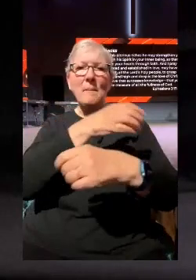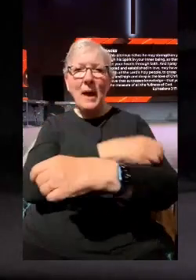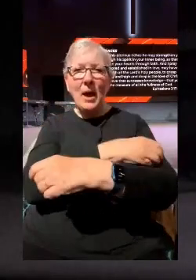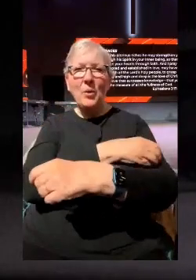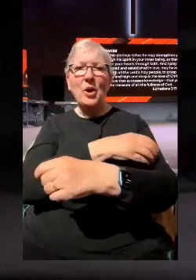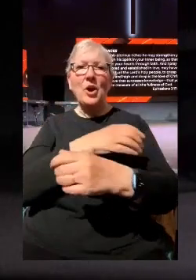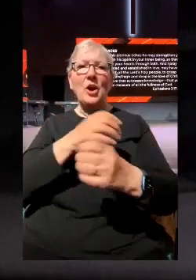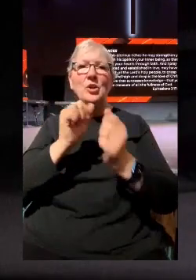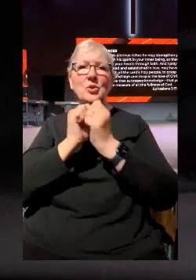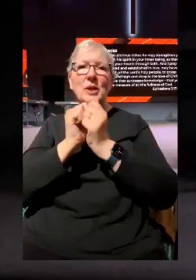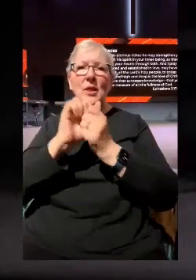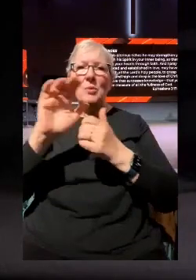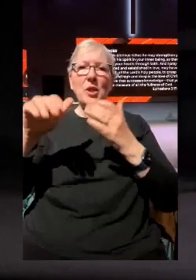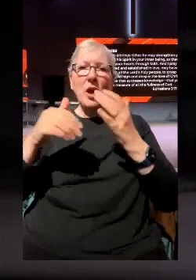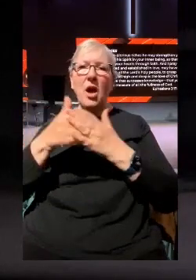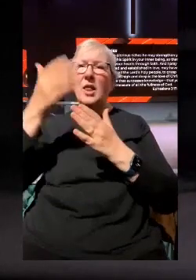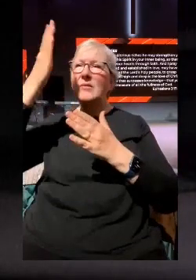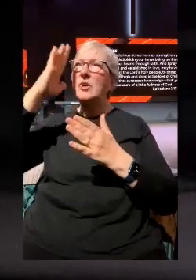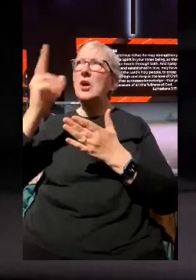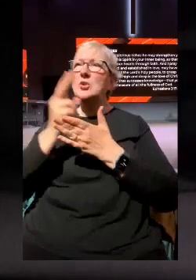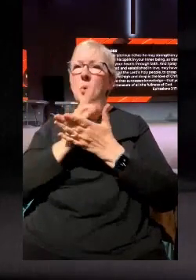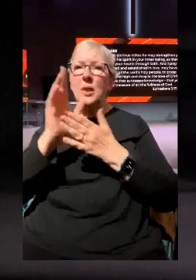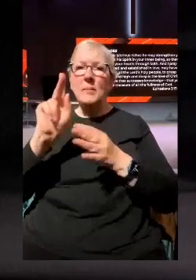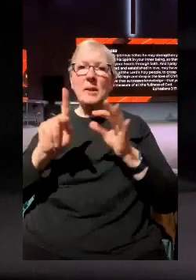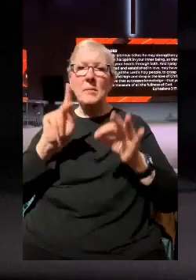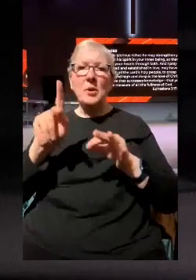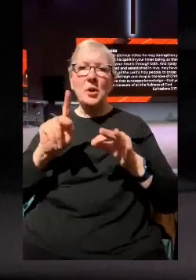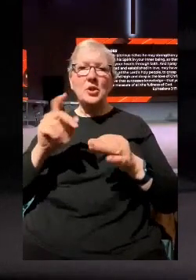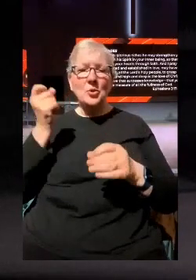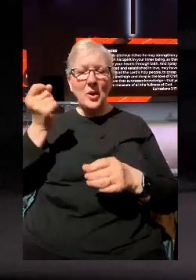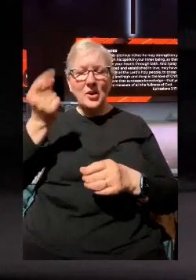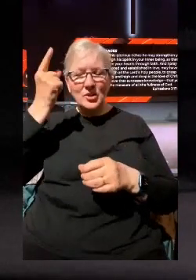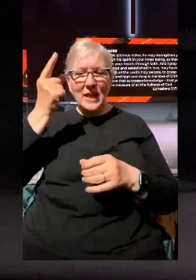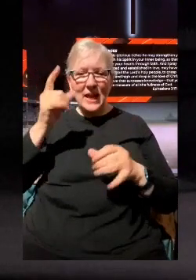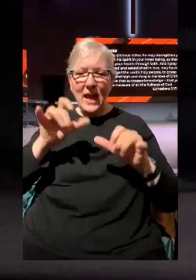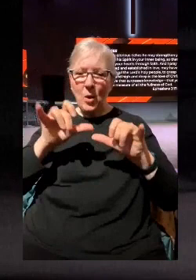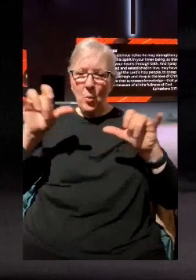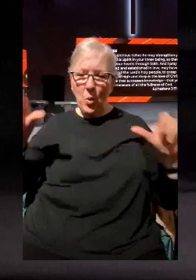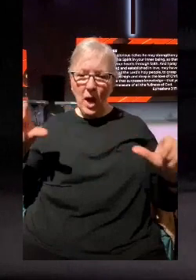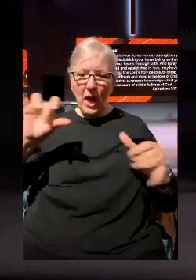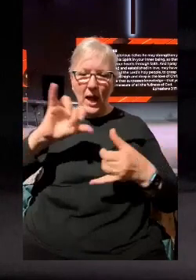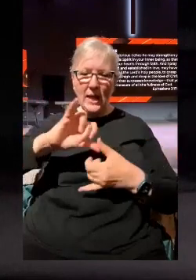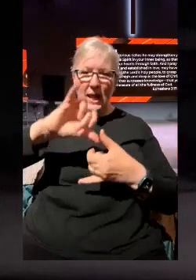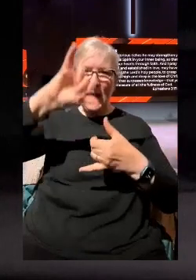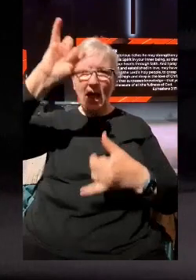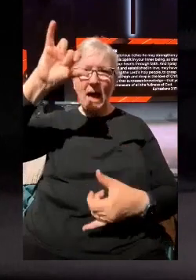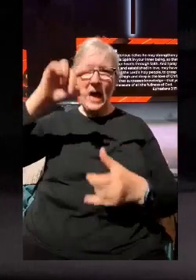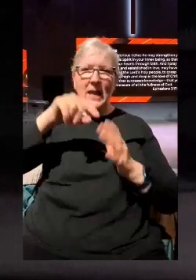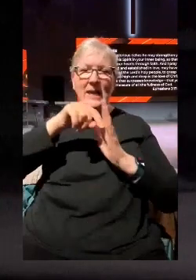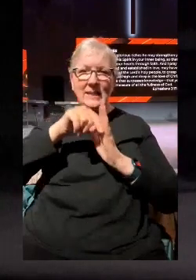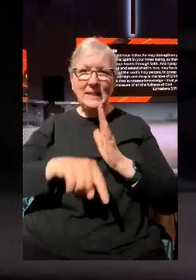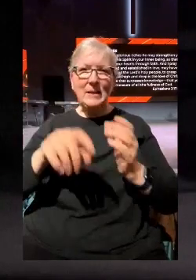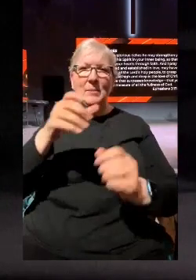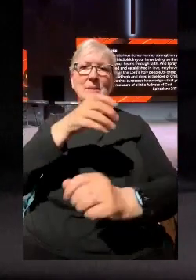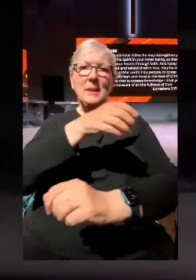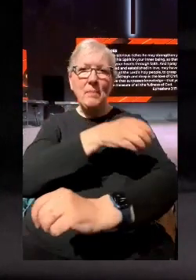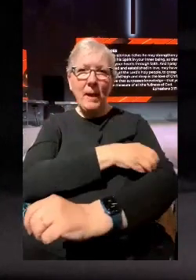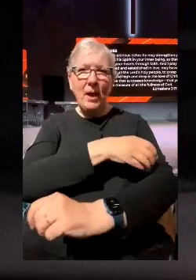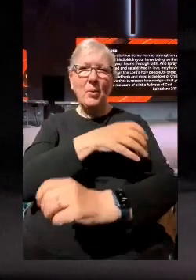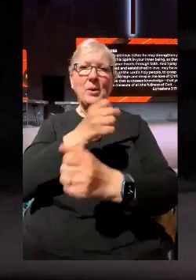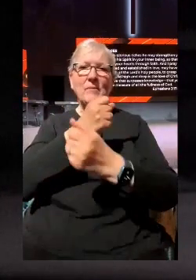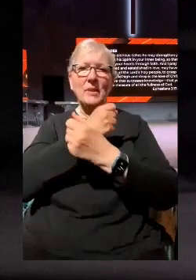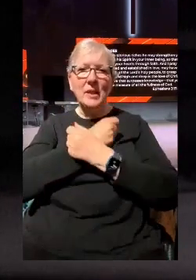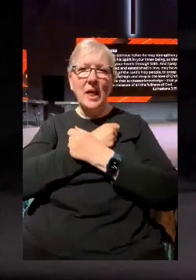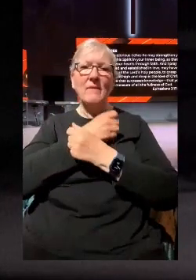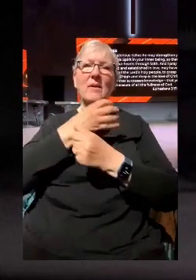Lord's holy people, to grasp how wide and high and deep is the power, is the love of Christ, and to